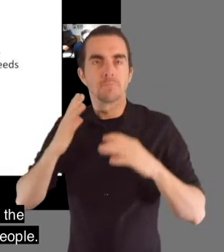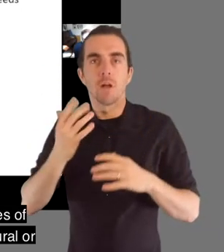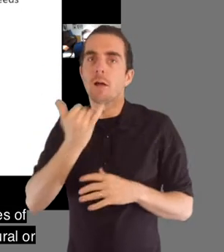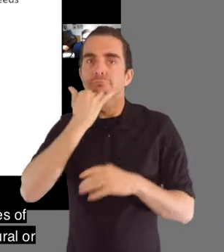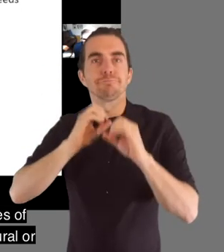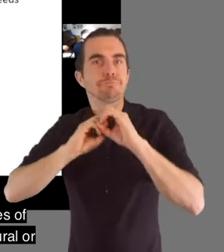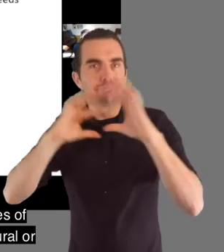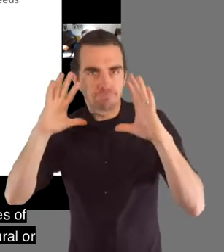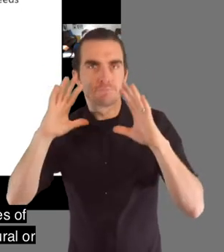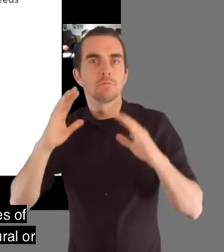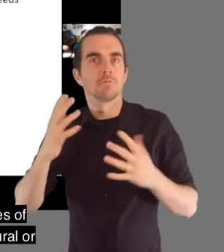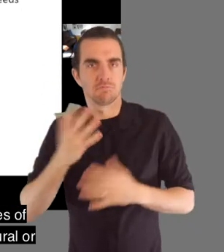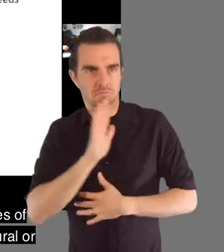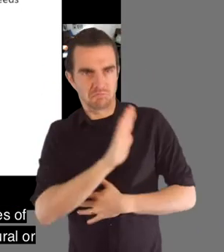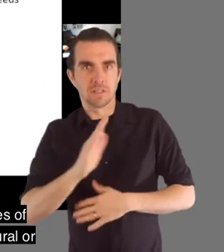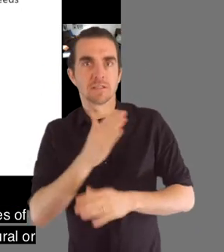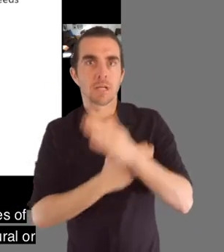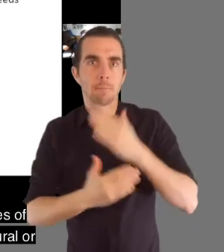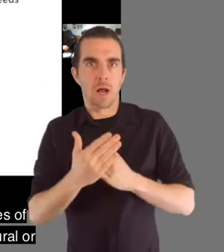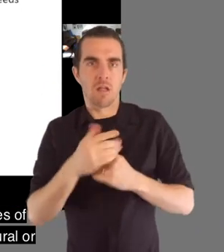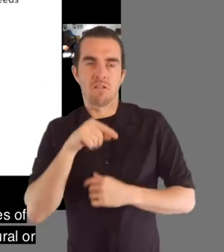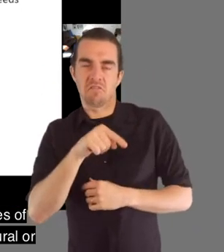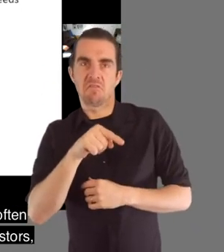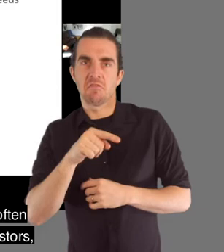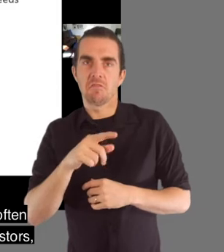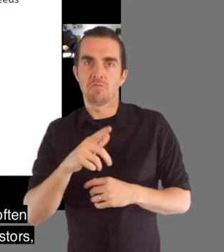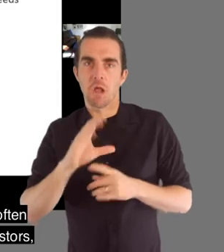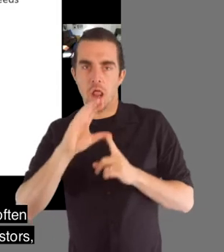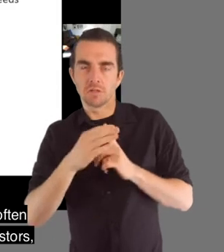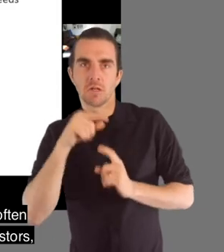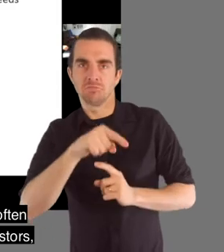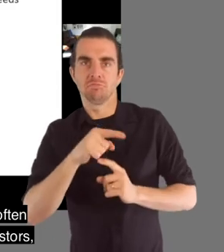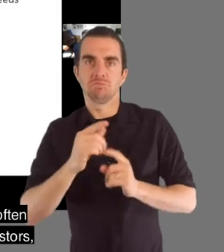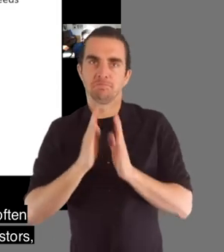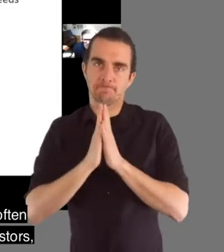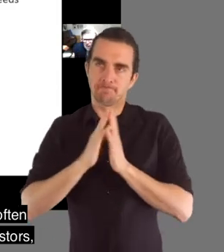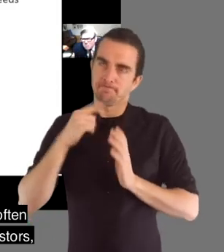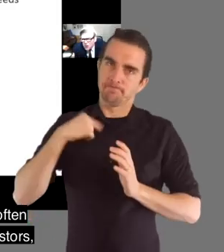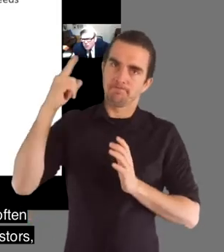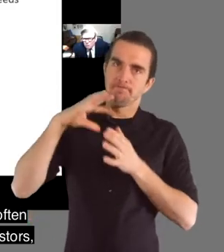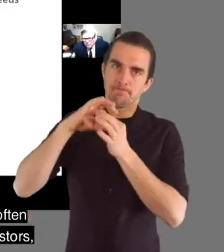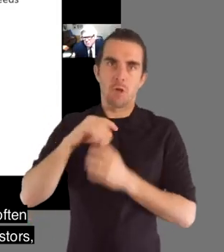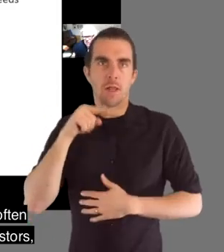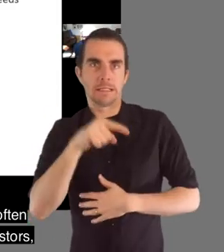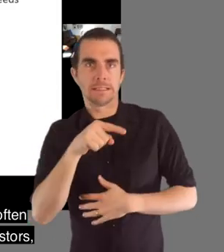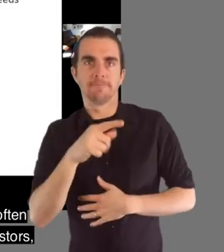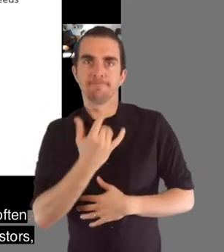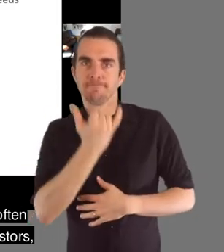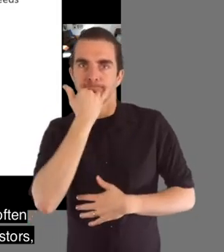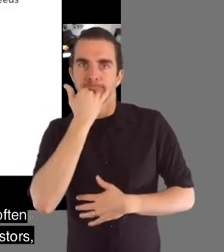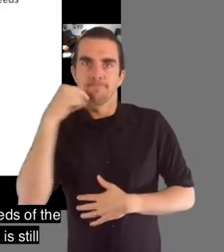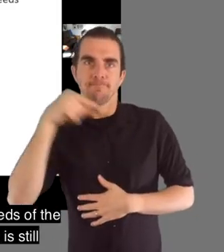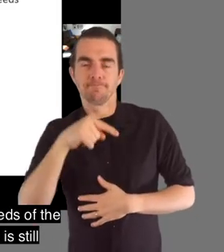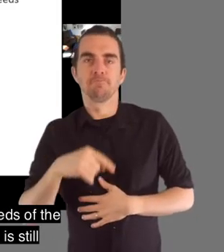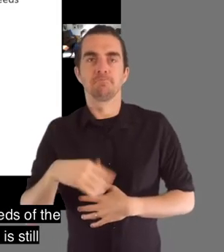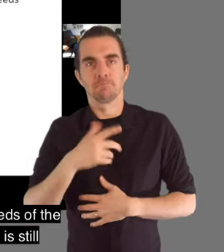Misconceptions about the causes of impairment often result from cultural or religious beliefs. Impairment is often blamed on the misdeeds of